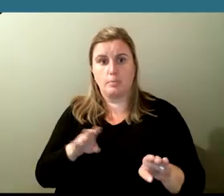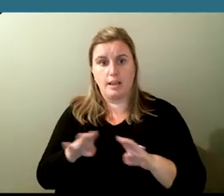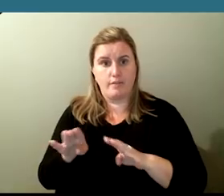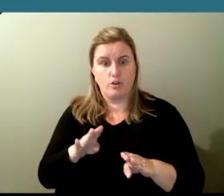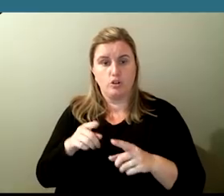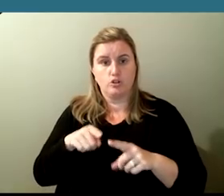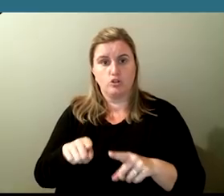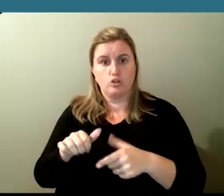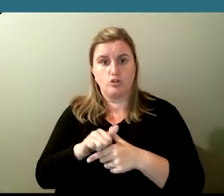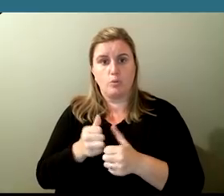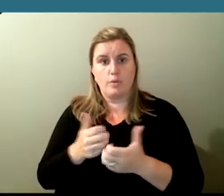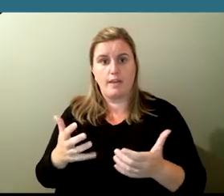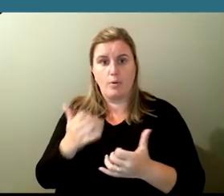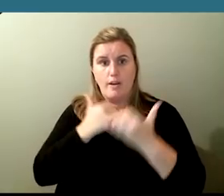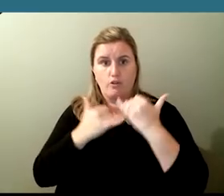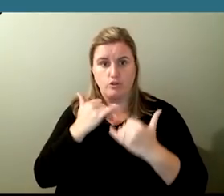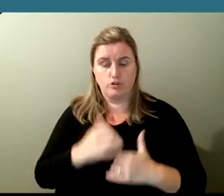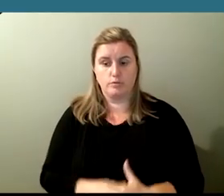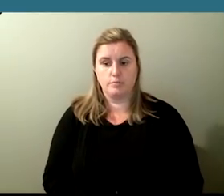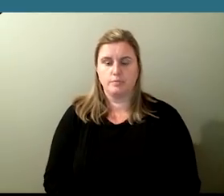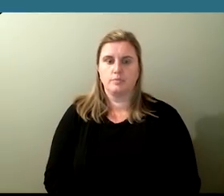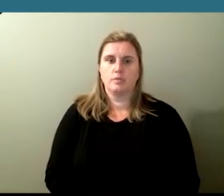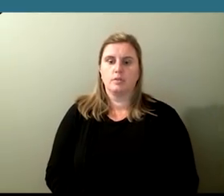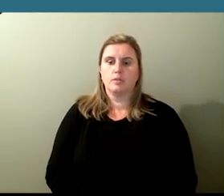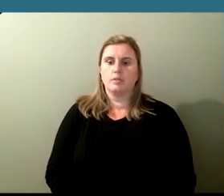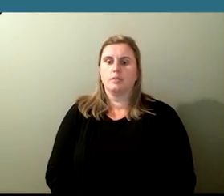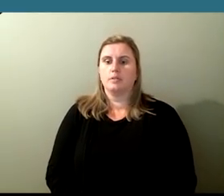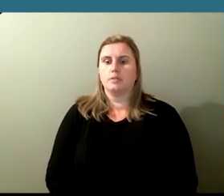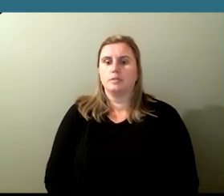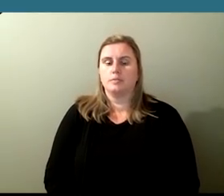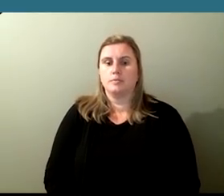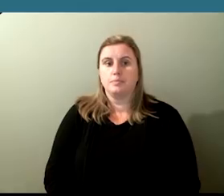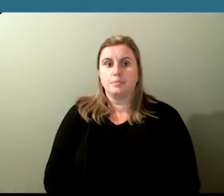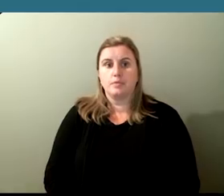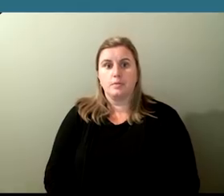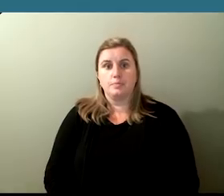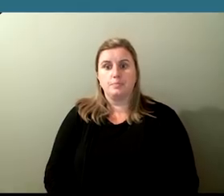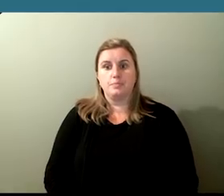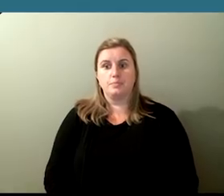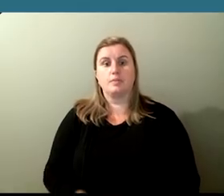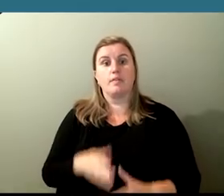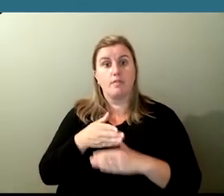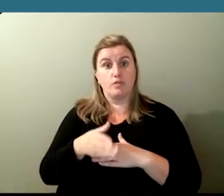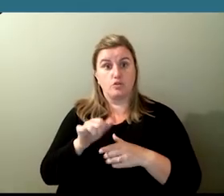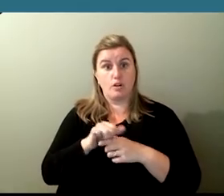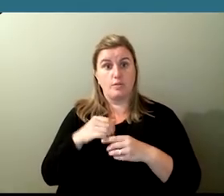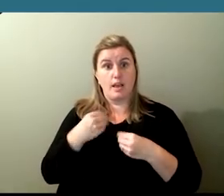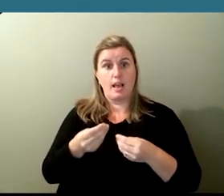during training without any errors. So 100% implementation fidelity. Following the training, the participant was asked to begin the